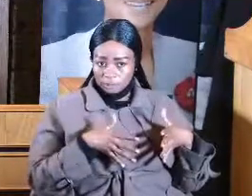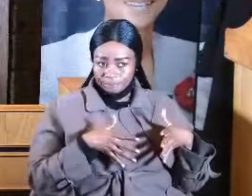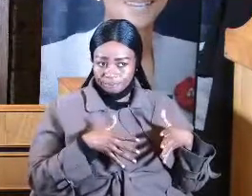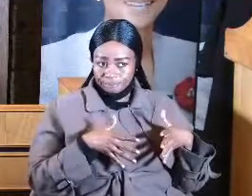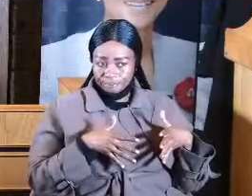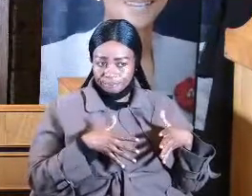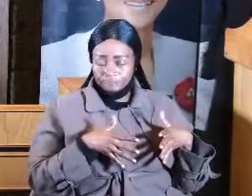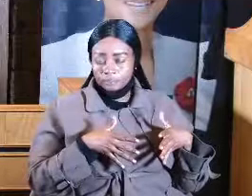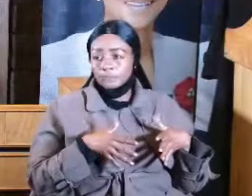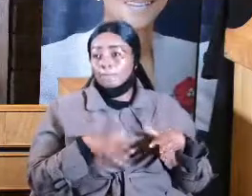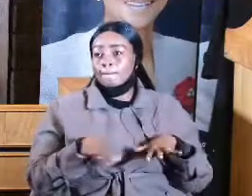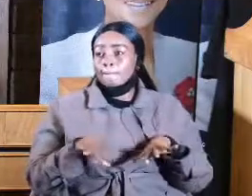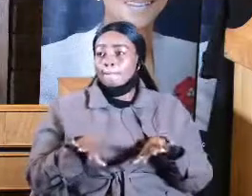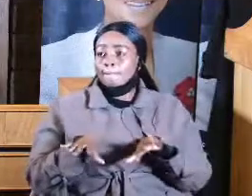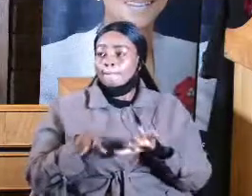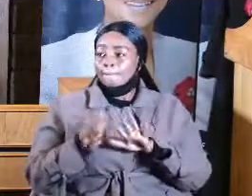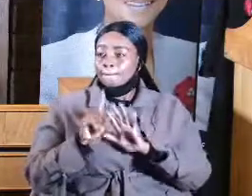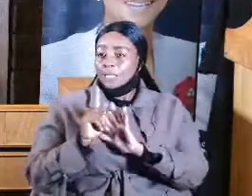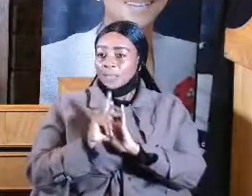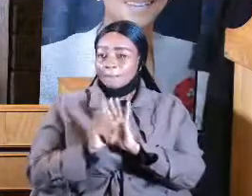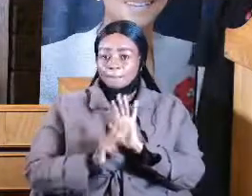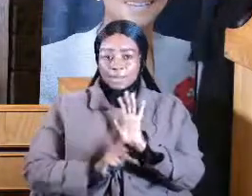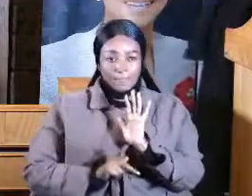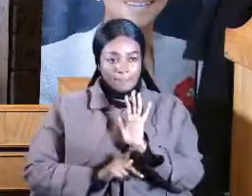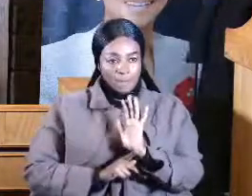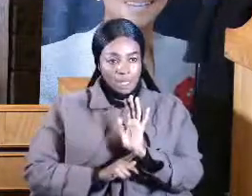The Honorable Premier in absentia,